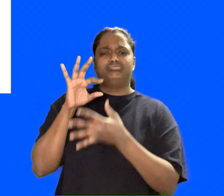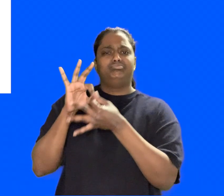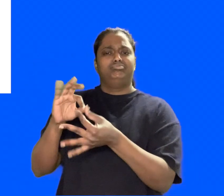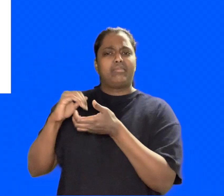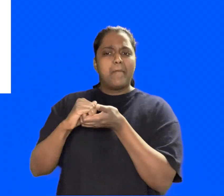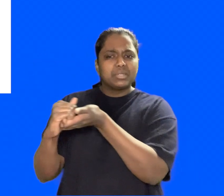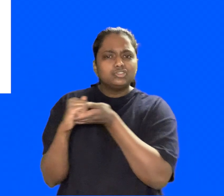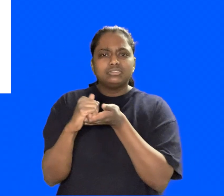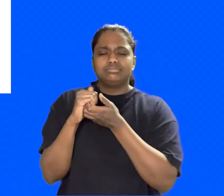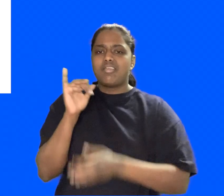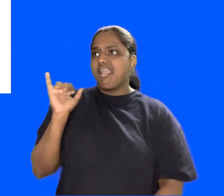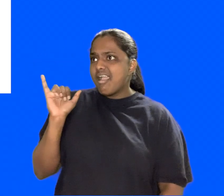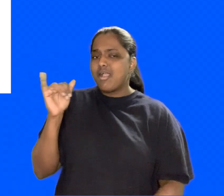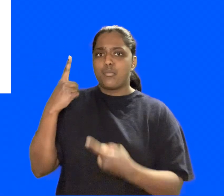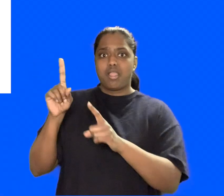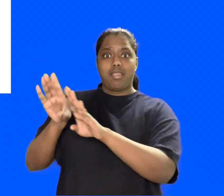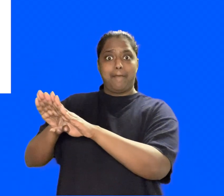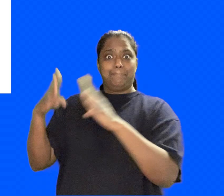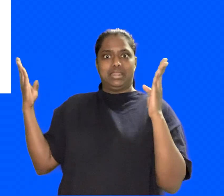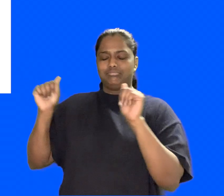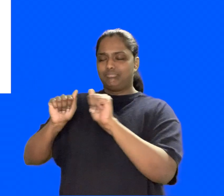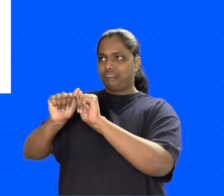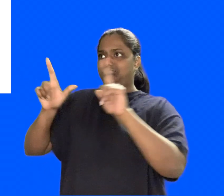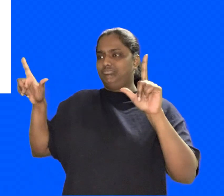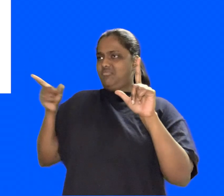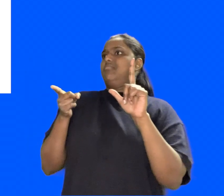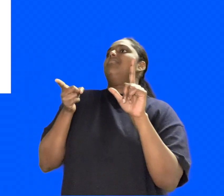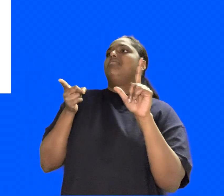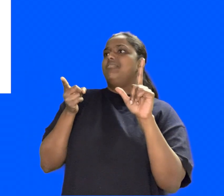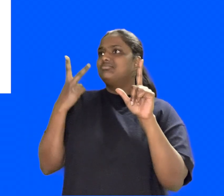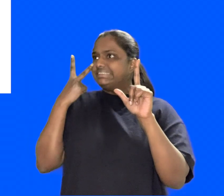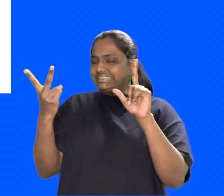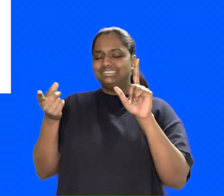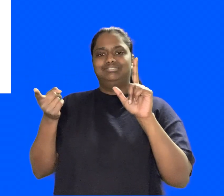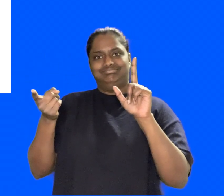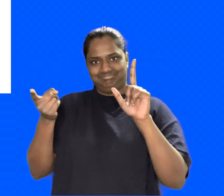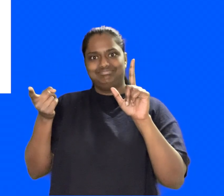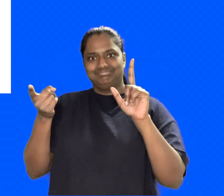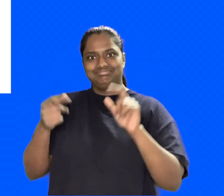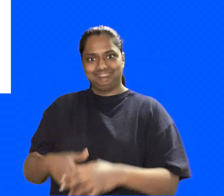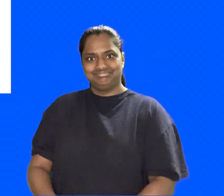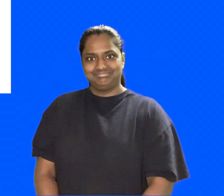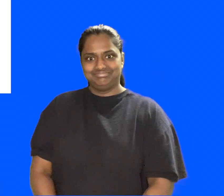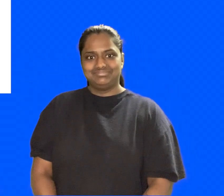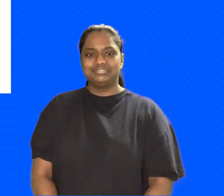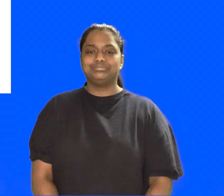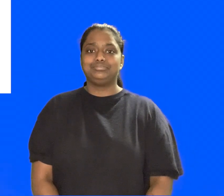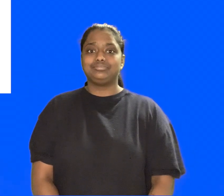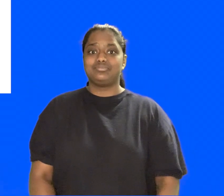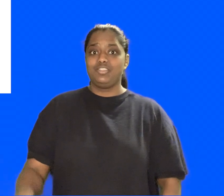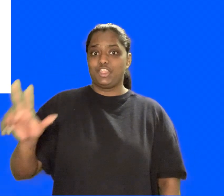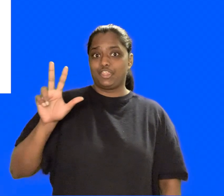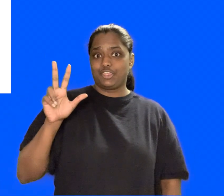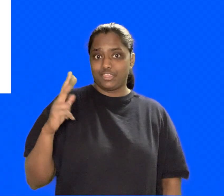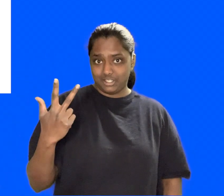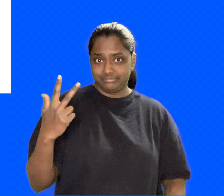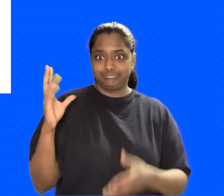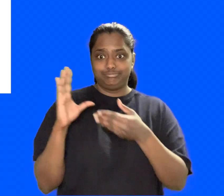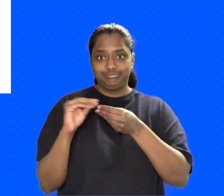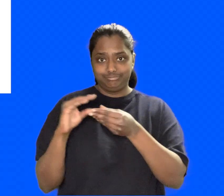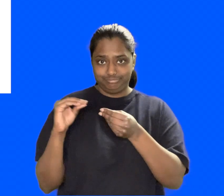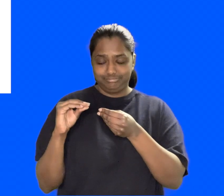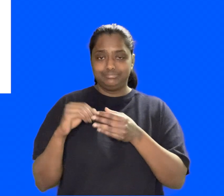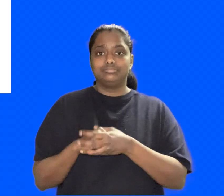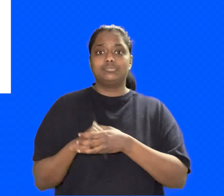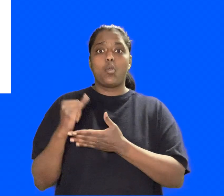and profile photos on Network Connector. Now we'll dive into Ali's 2B experience with Network Connector in more depth. So this will